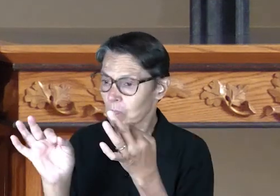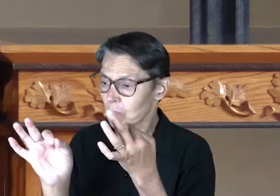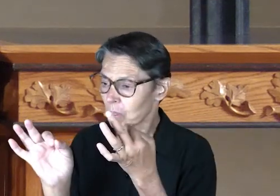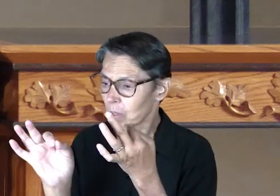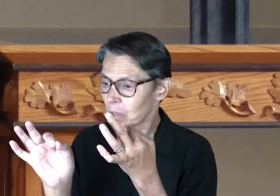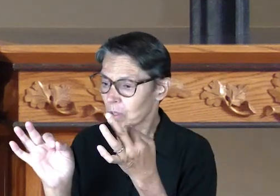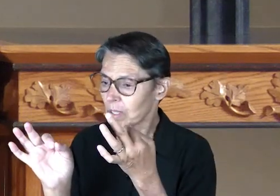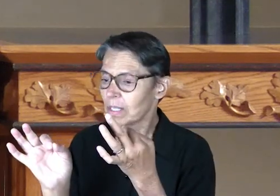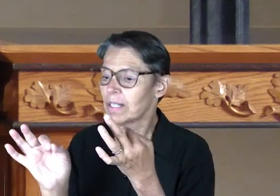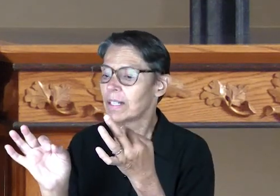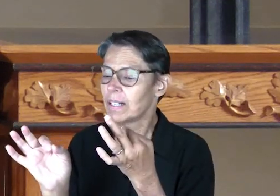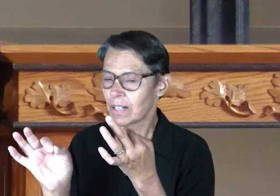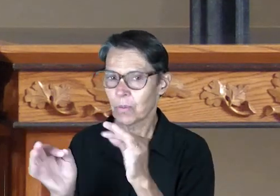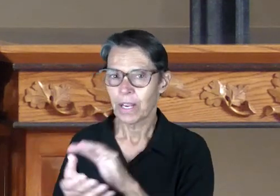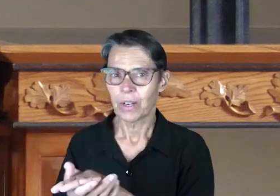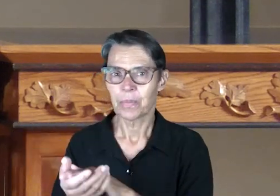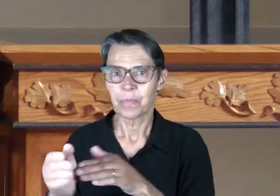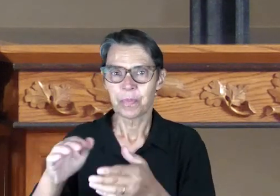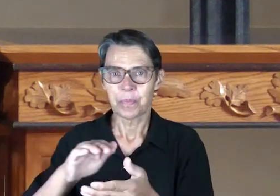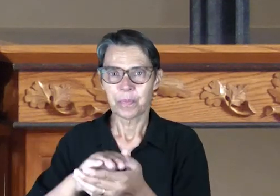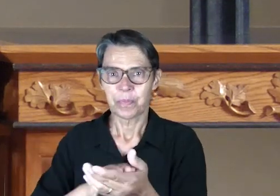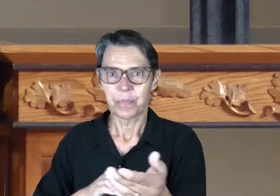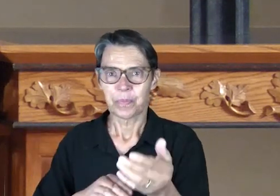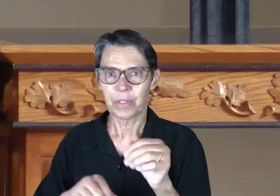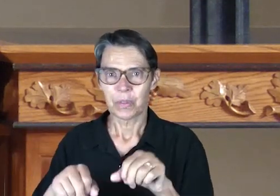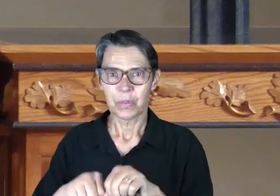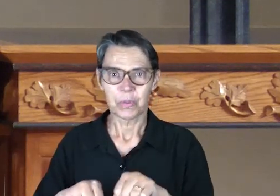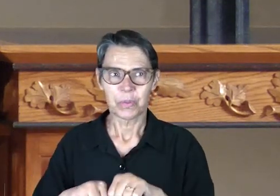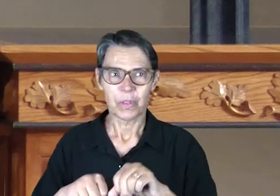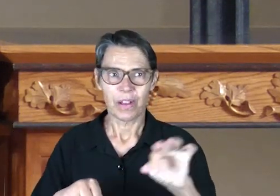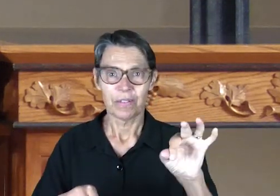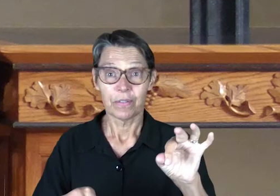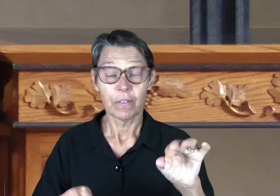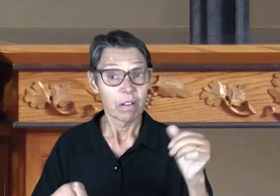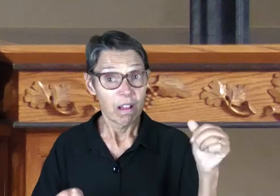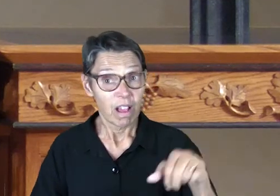who sees takes off their shoes.